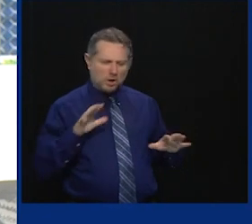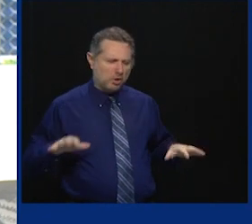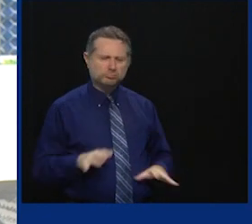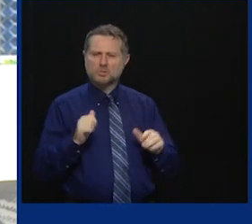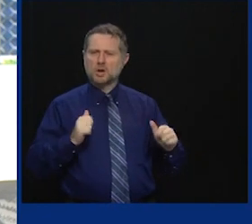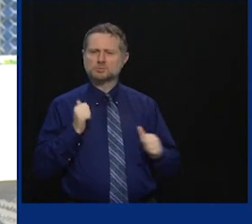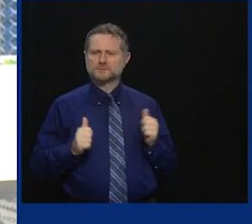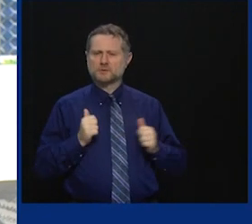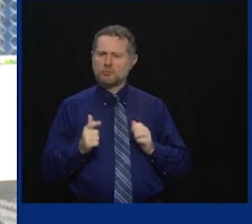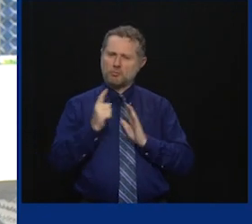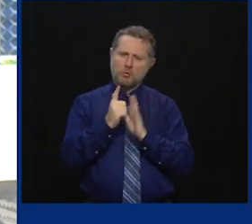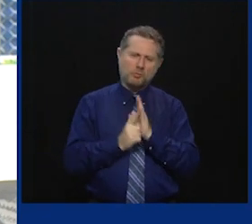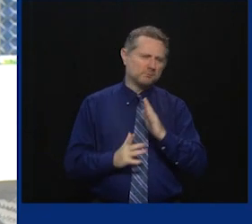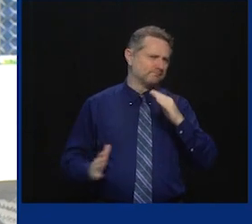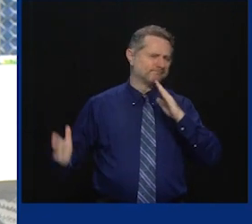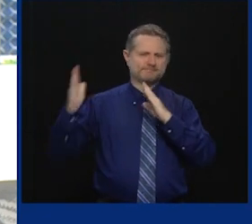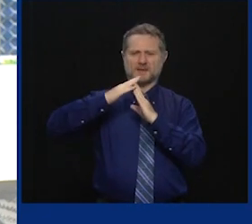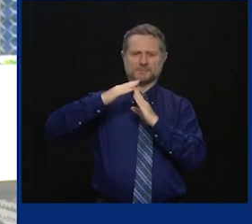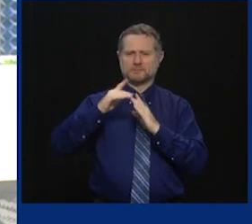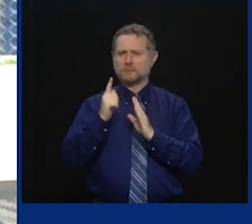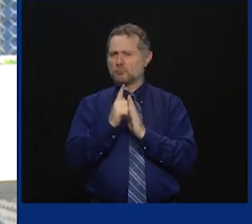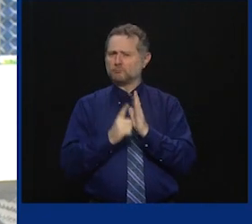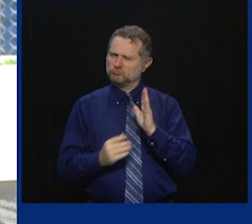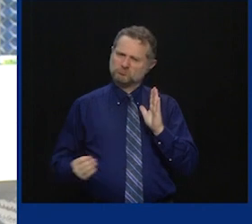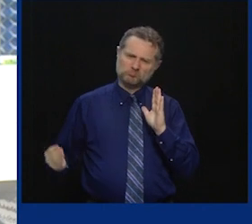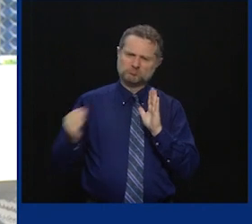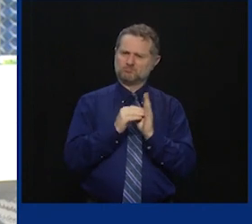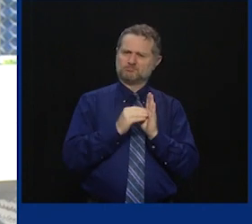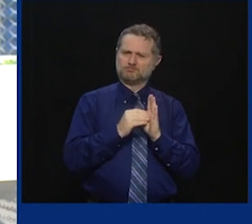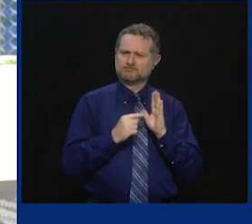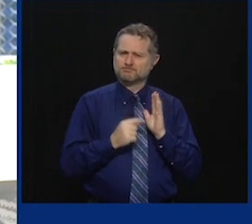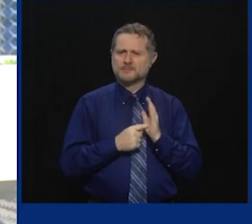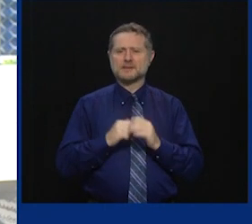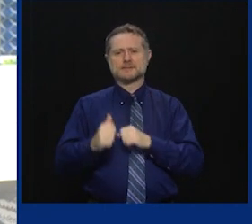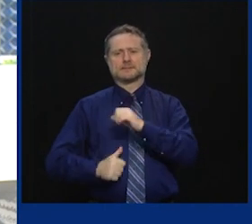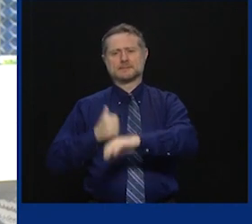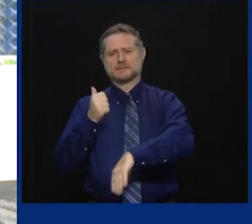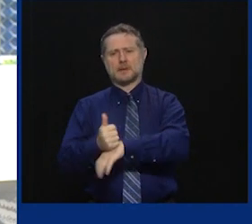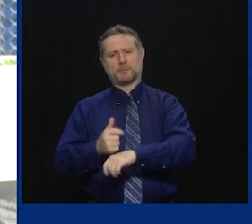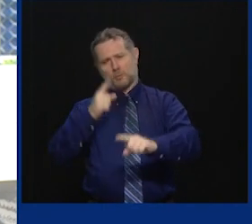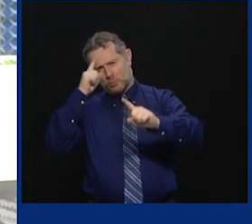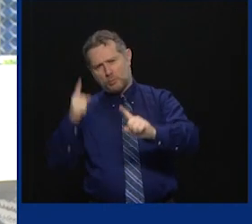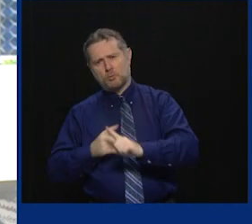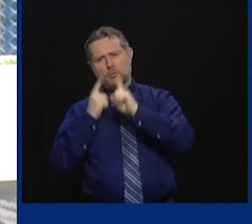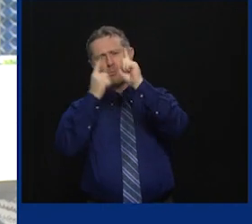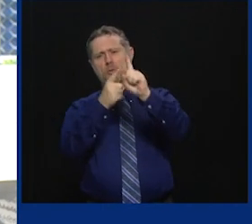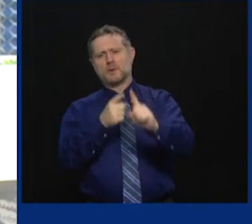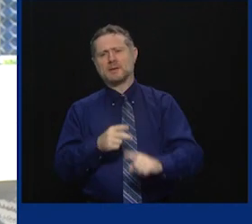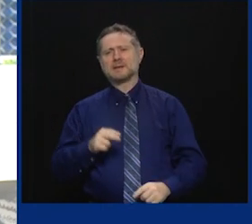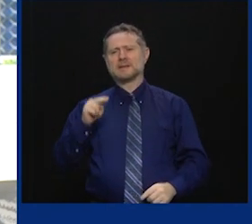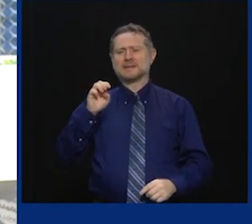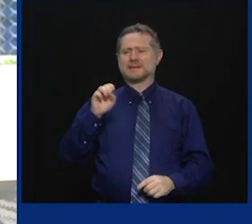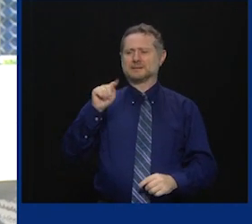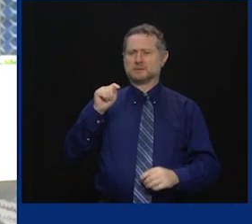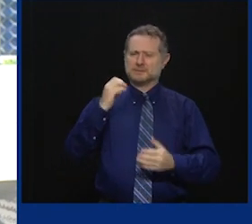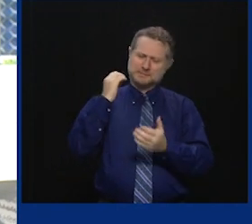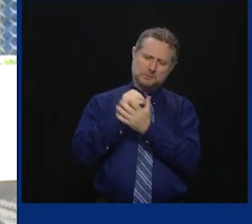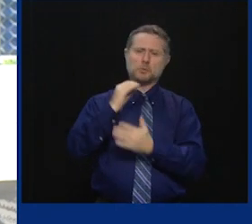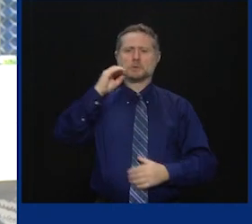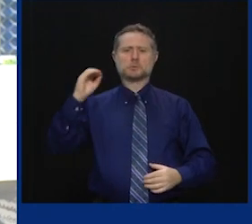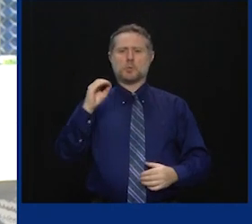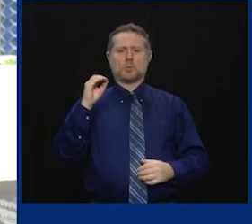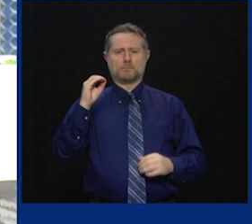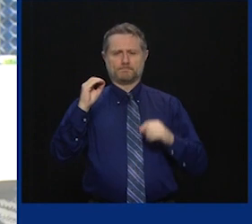nation. It's setting us on a course to net zero, and of course to helping the most disadvantaged communities by